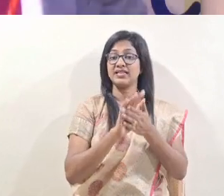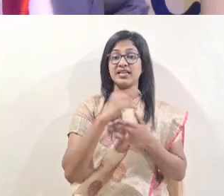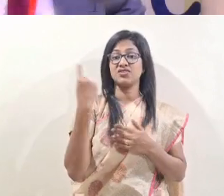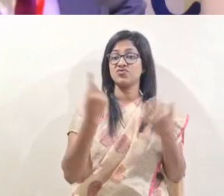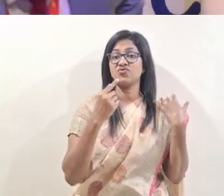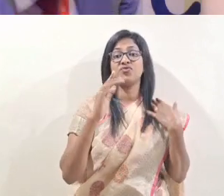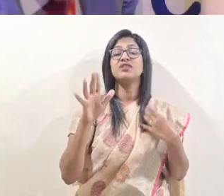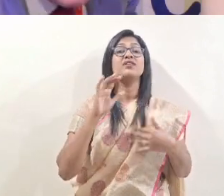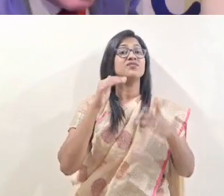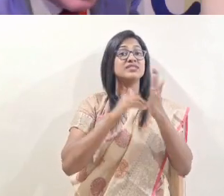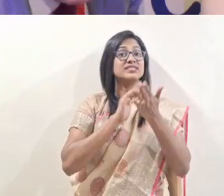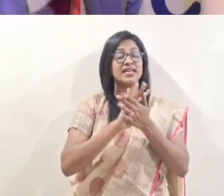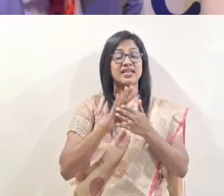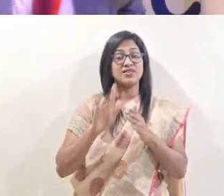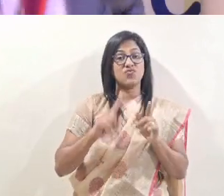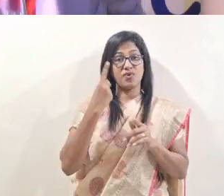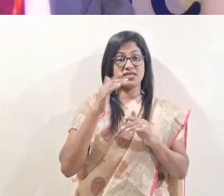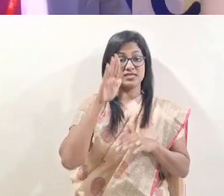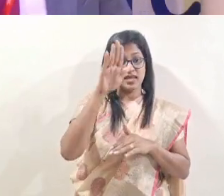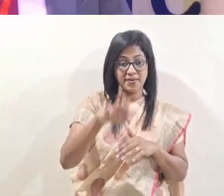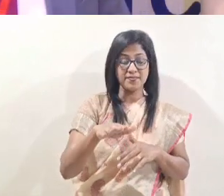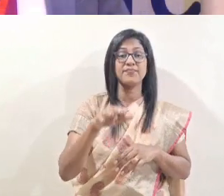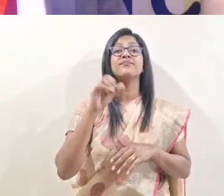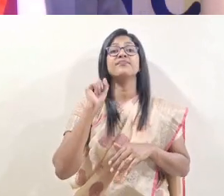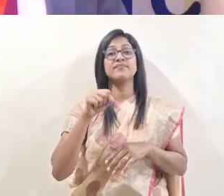Yes. Yes, but the